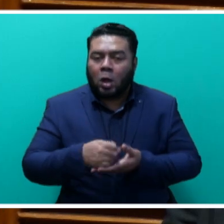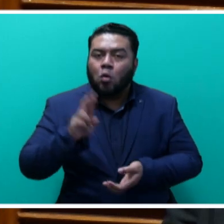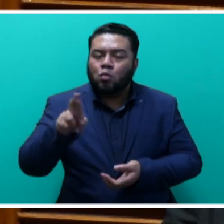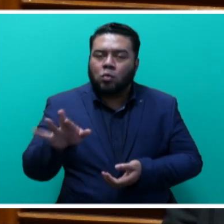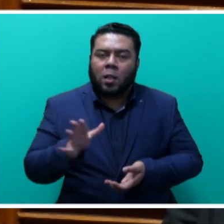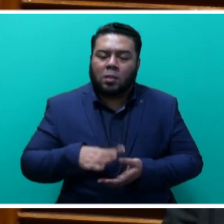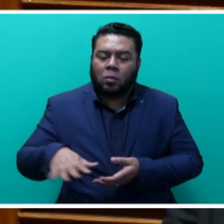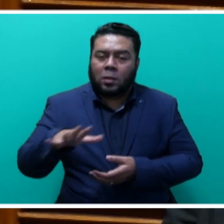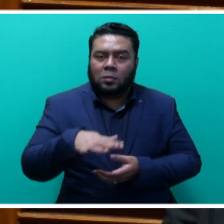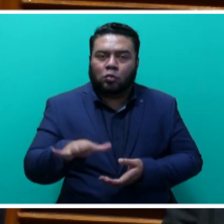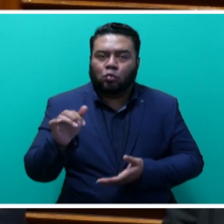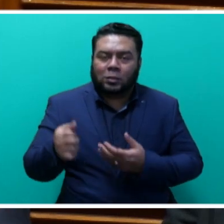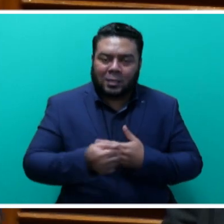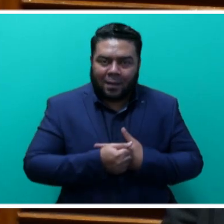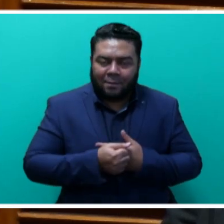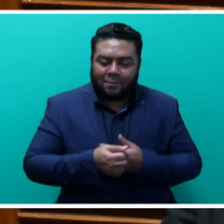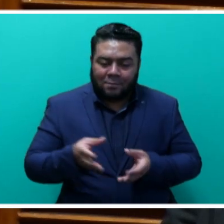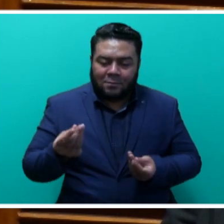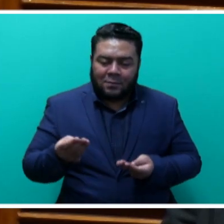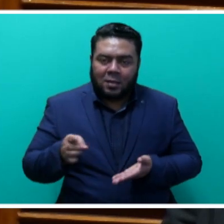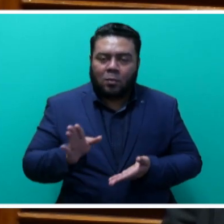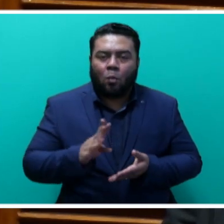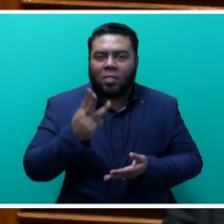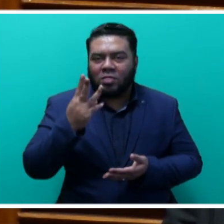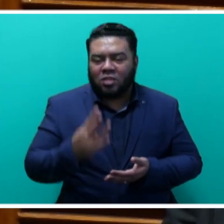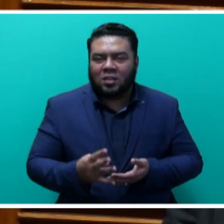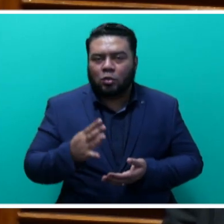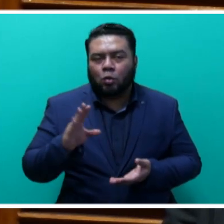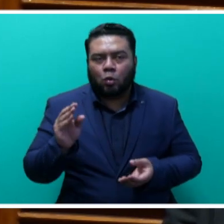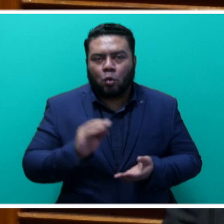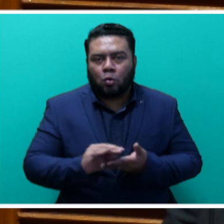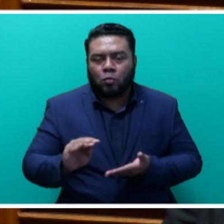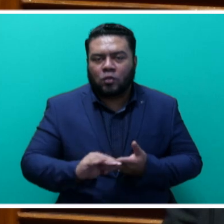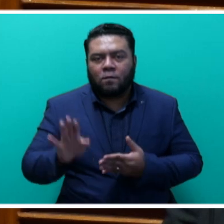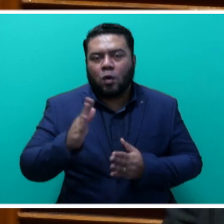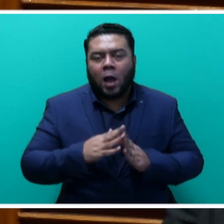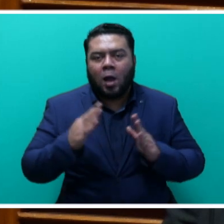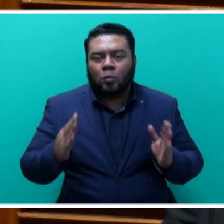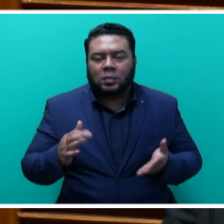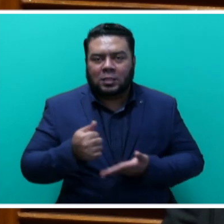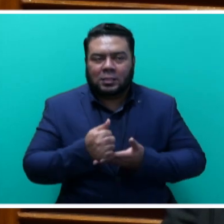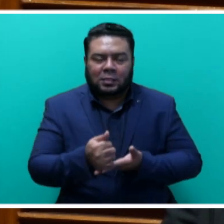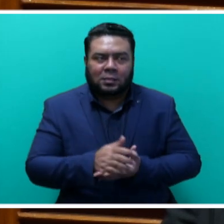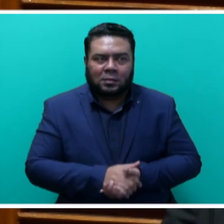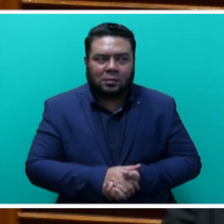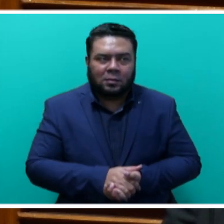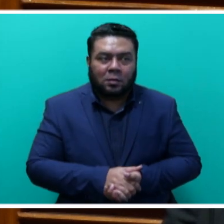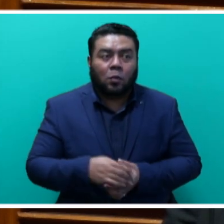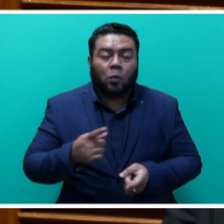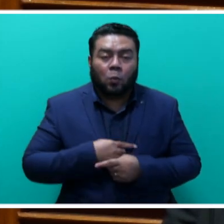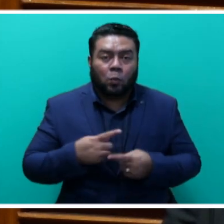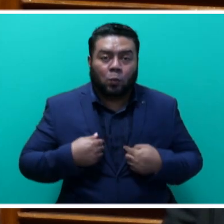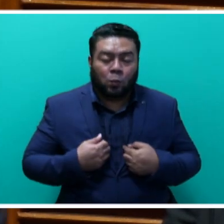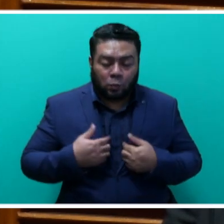dwellers to save and meet their one-third contribution for housing assistance. Mr. Speaker, sir, we are dedicated